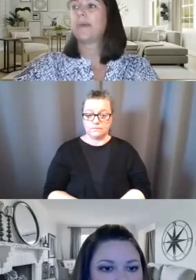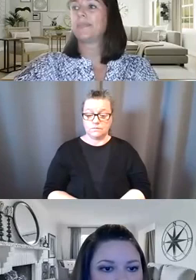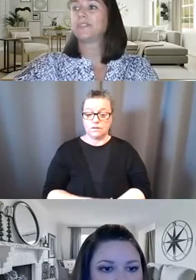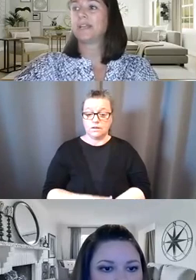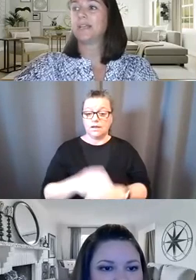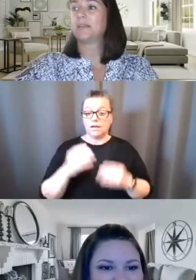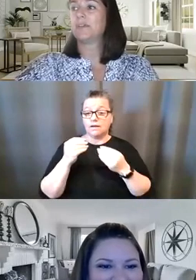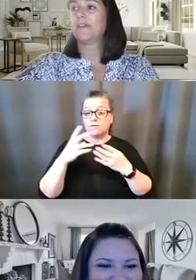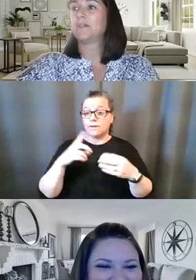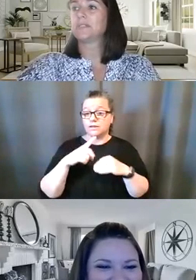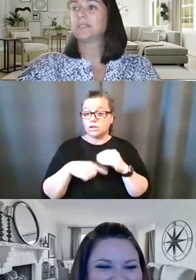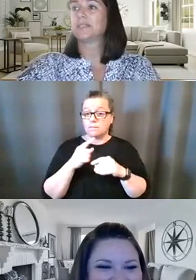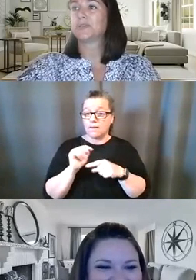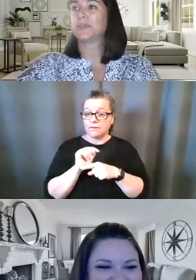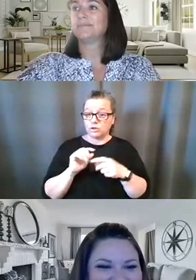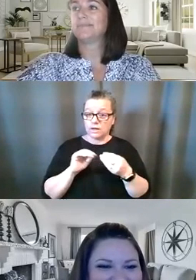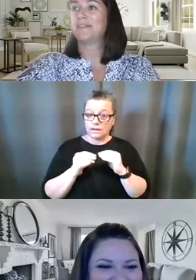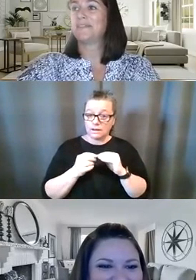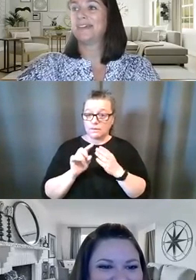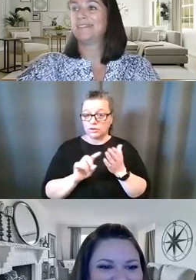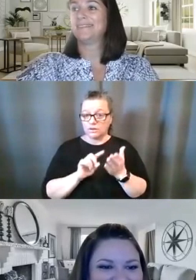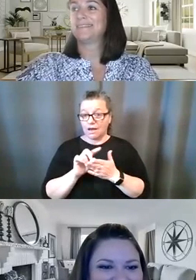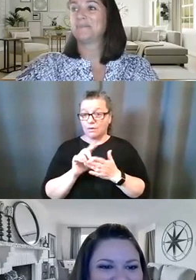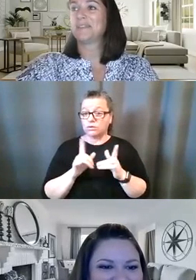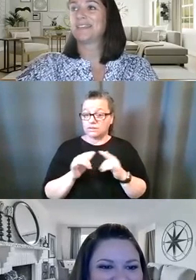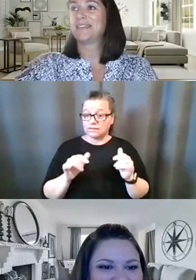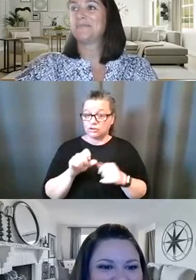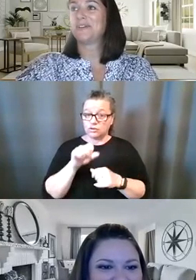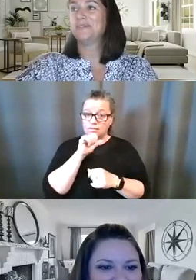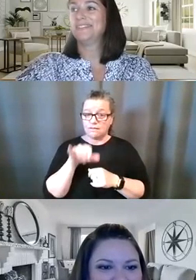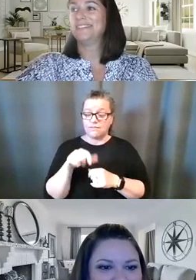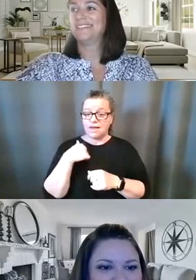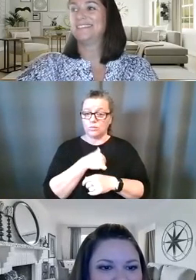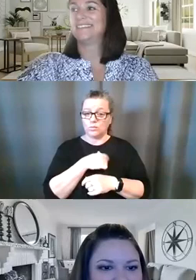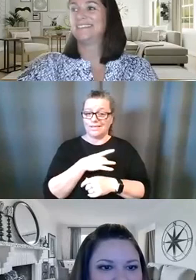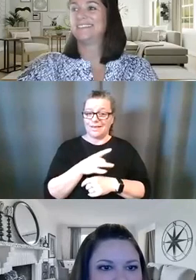Info about the training, number of hours, etc. I love that. We like the info.